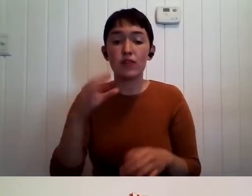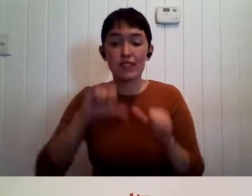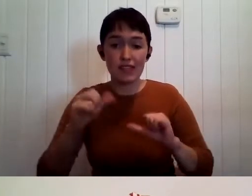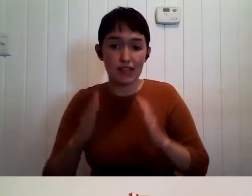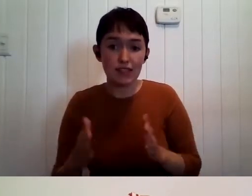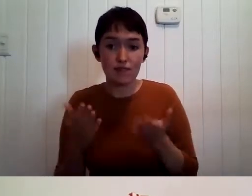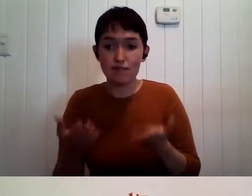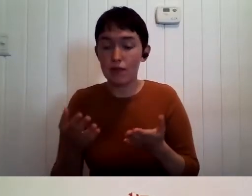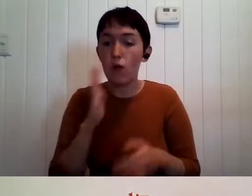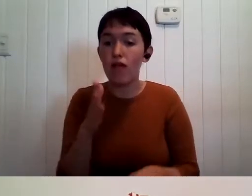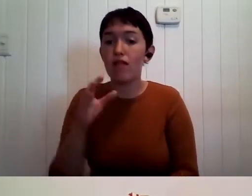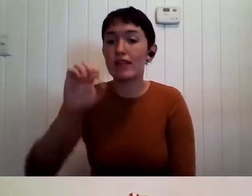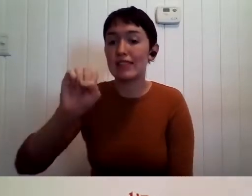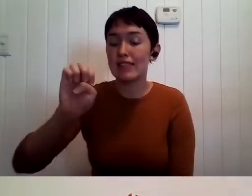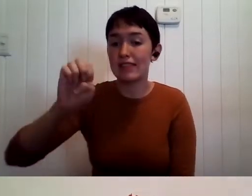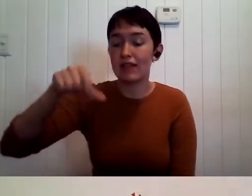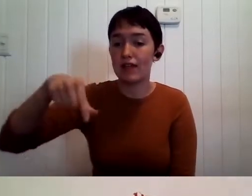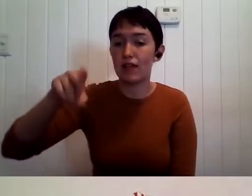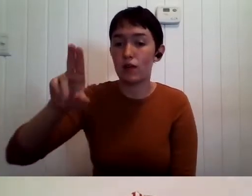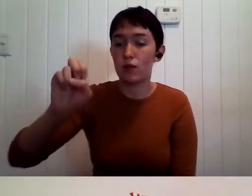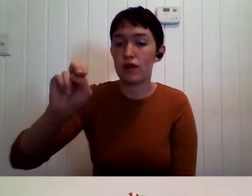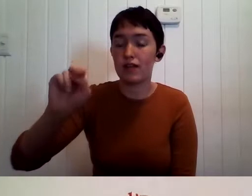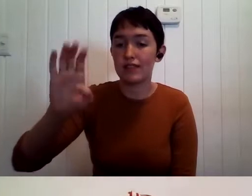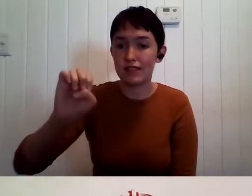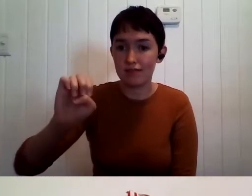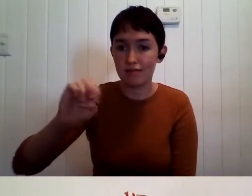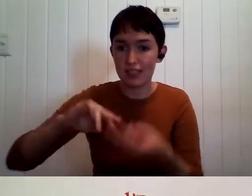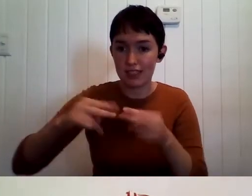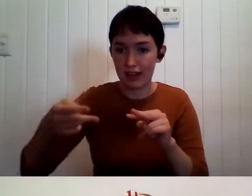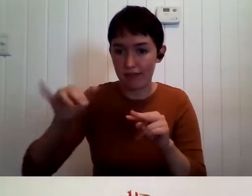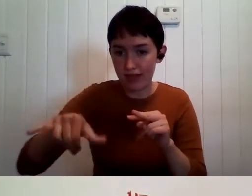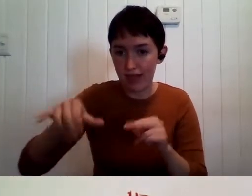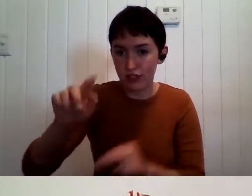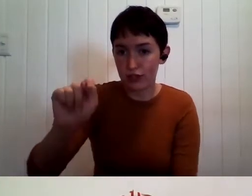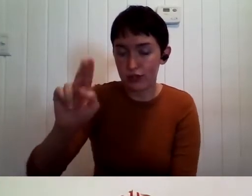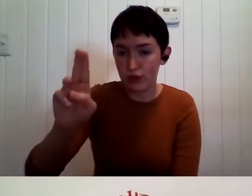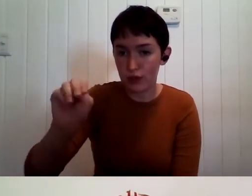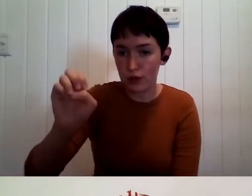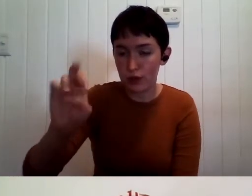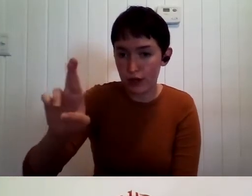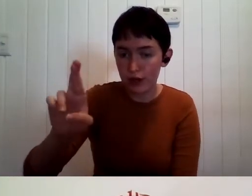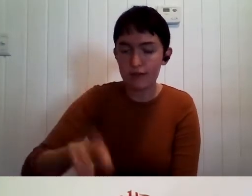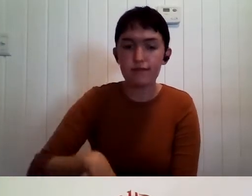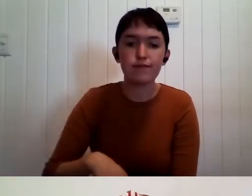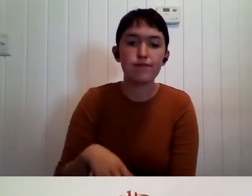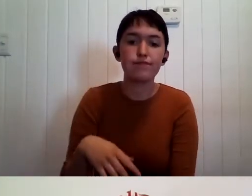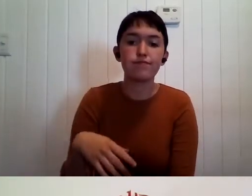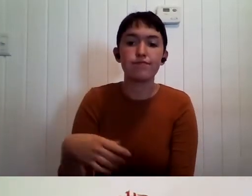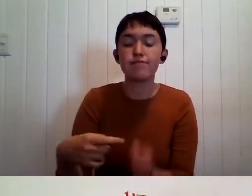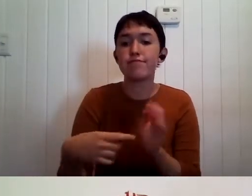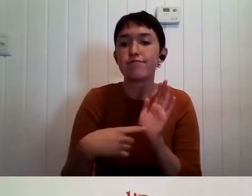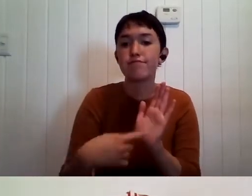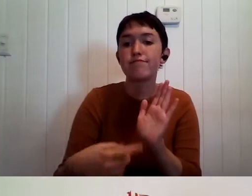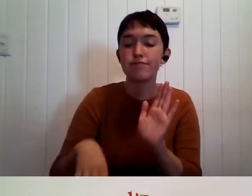and being able to look at that DNA and then see, like, let's say we have 100 cancer tumors and that we have the DNA